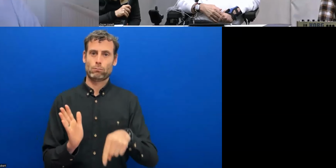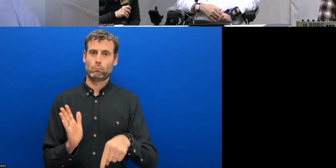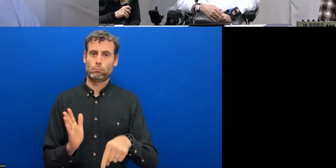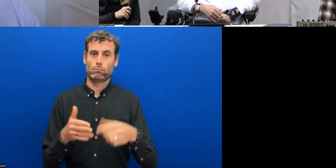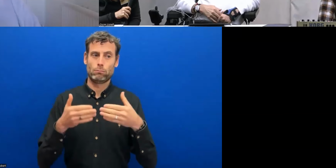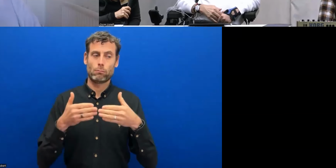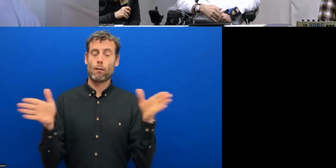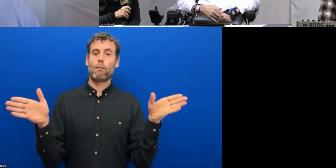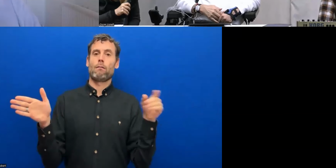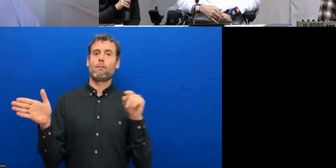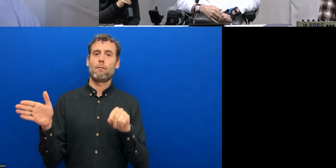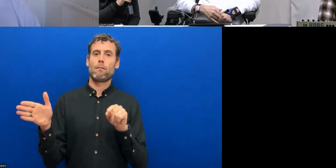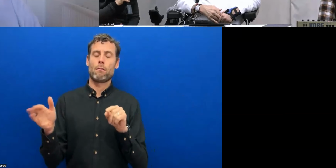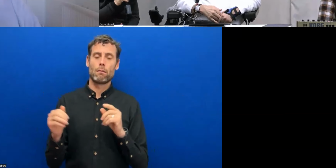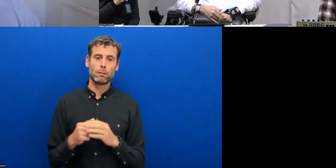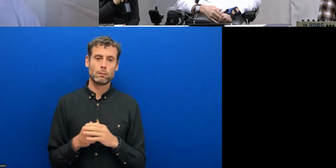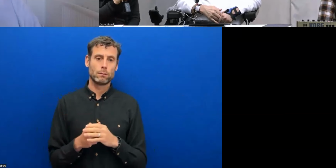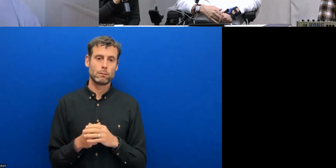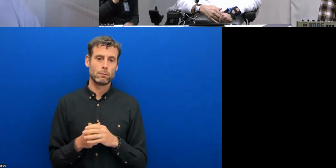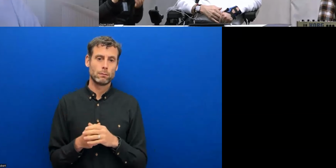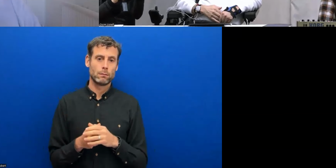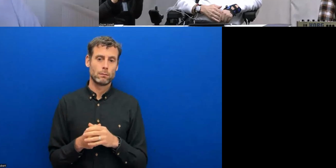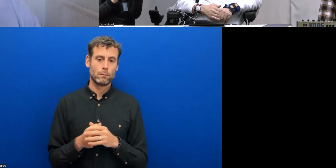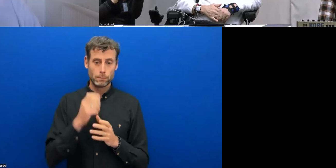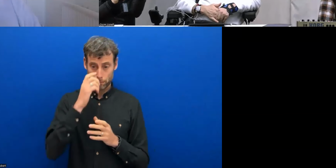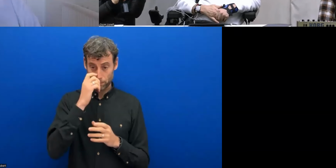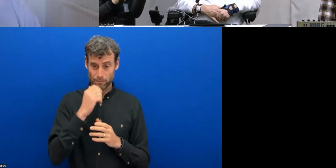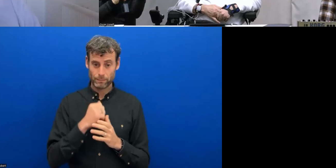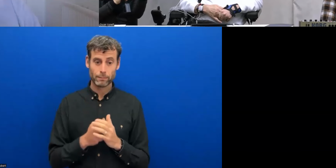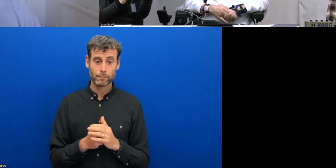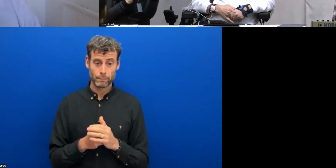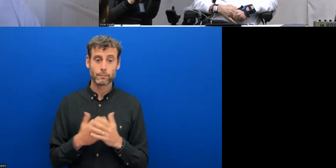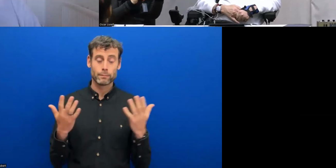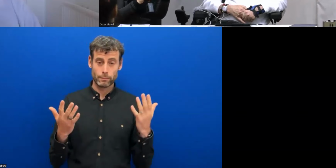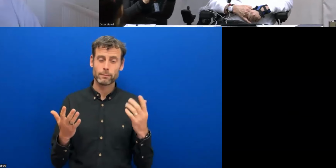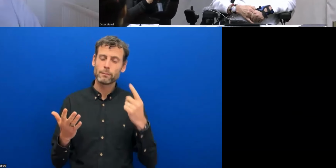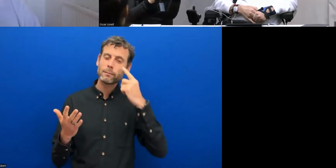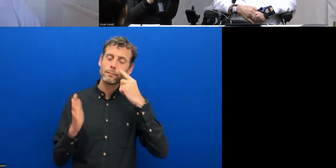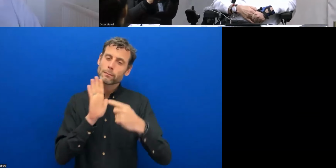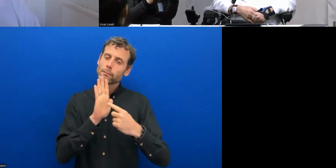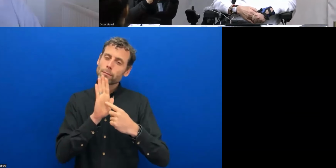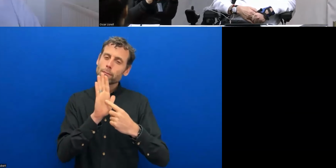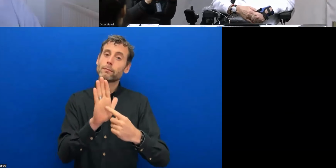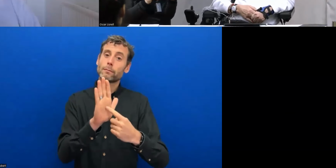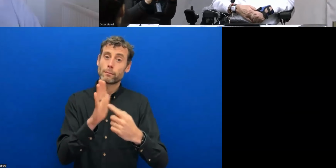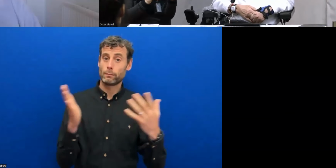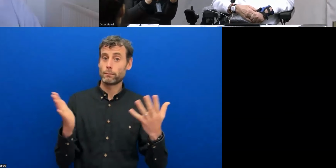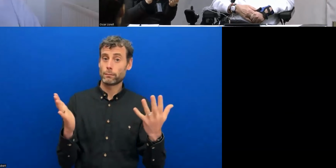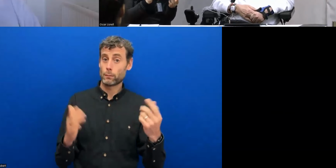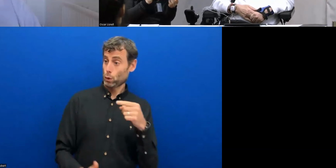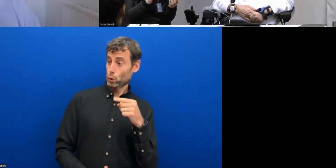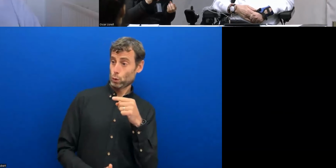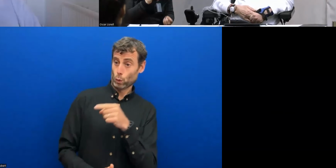Yes, it was that. Thank you, Peter. And I think we actually have a musical example that we're going to hear